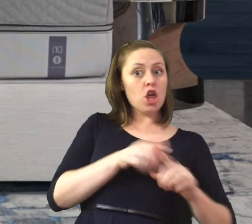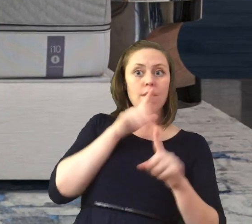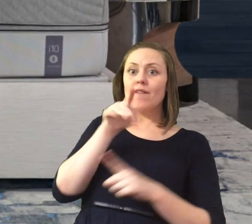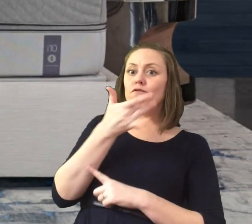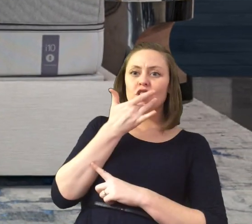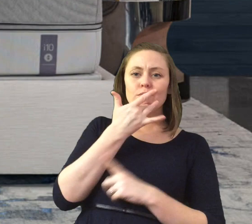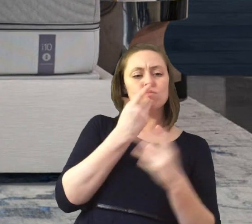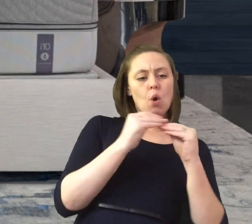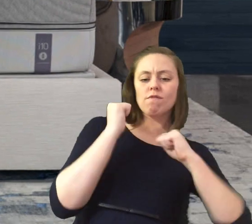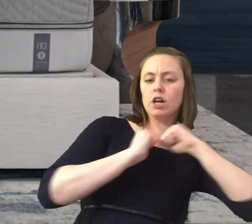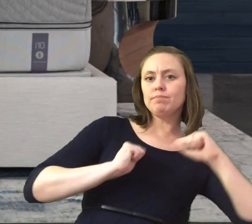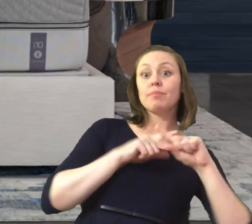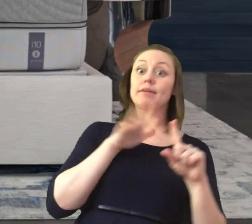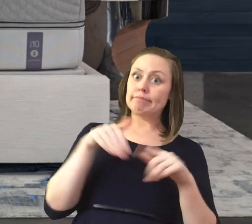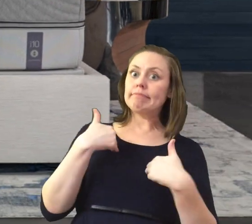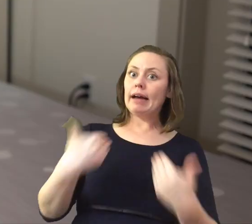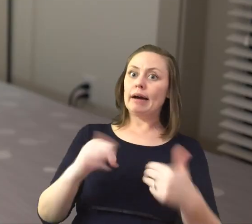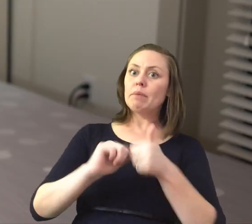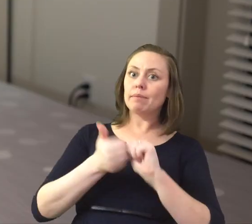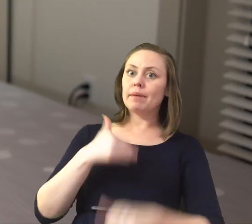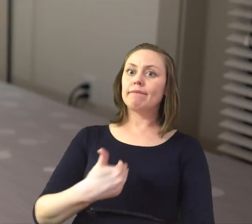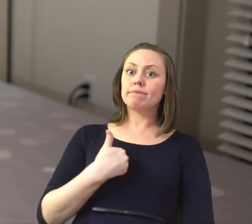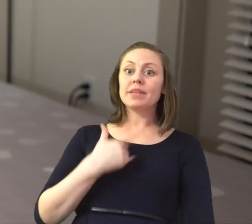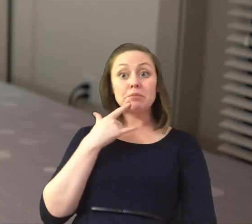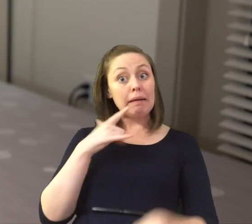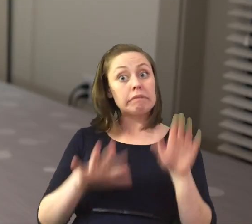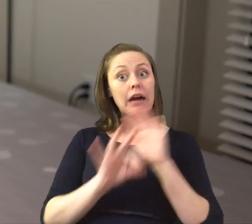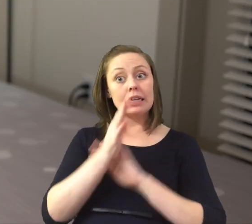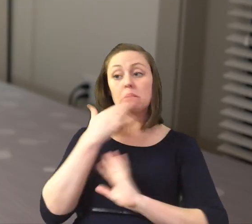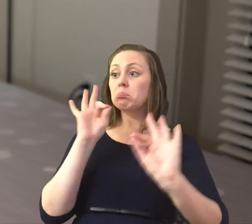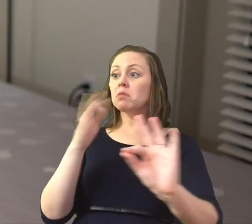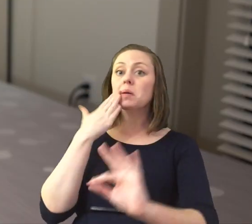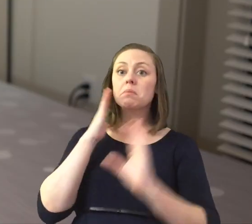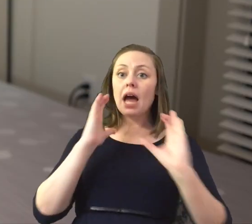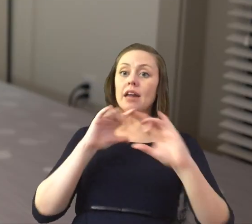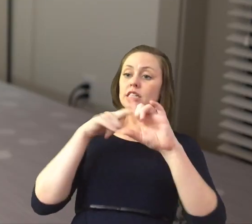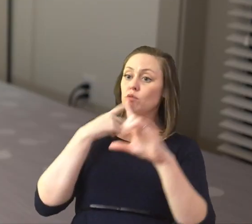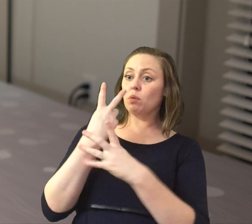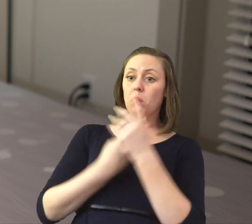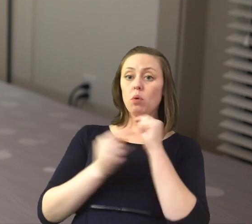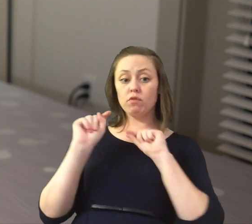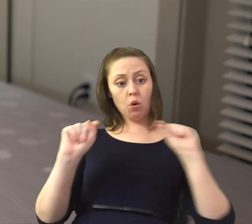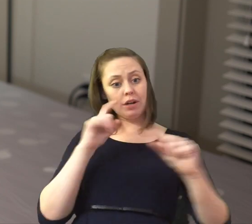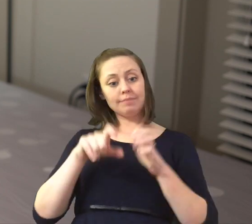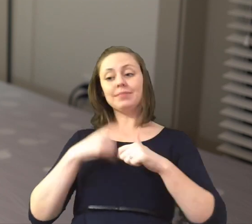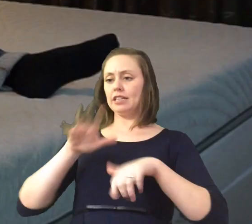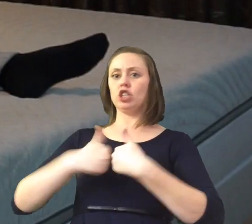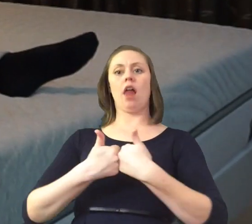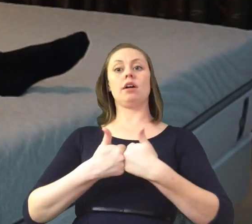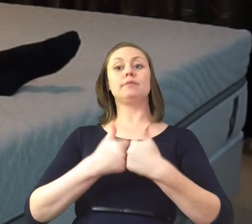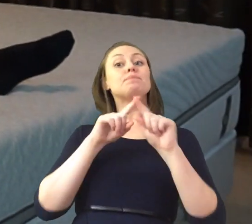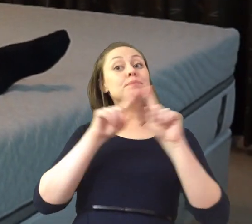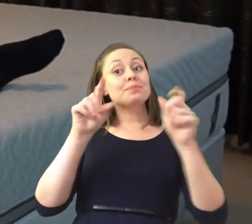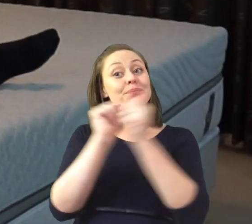prefer firmer. You've then got a problem. This makes finding a bed that suits both of your needs a real challenge.